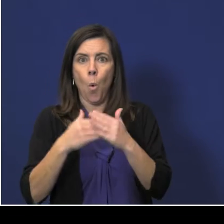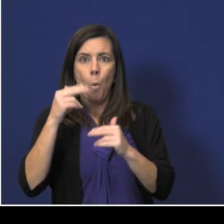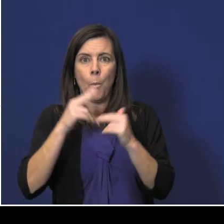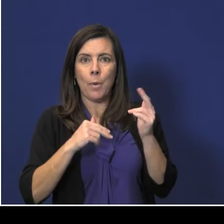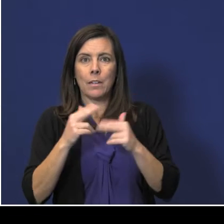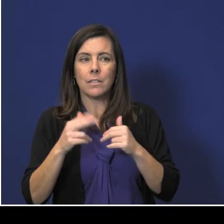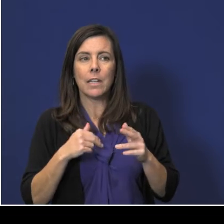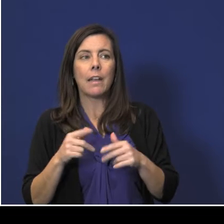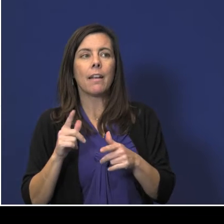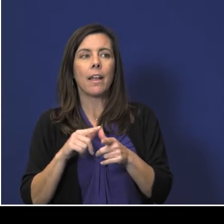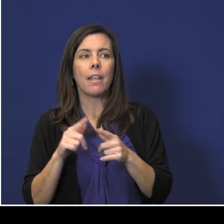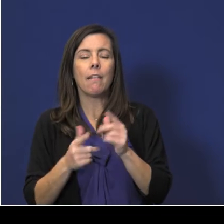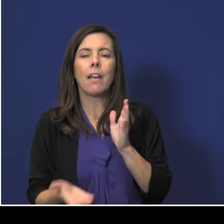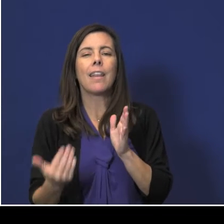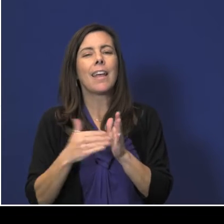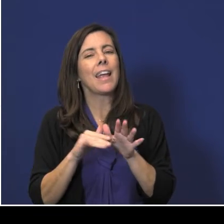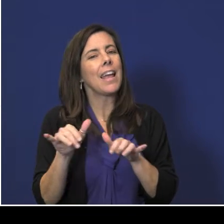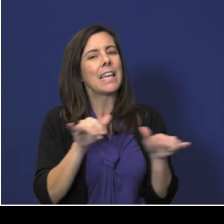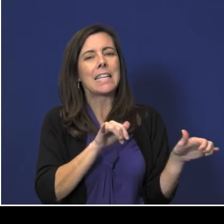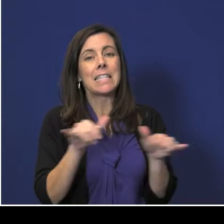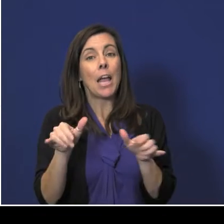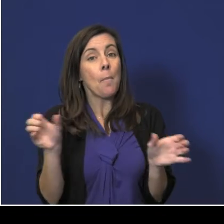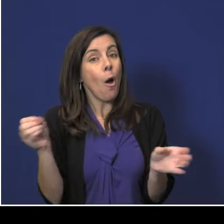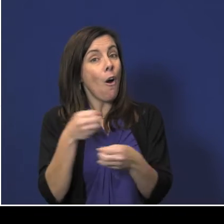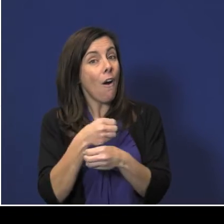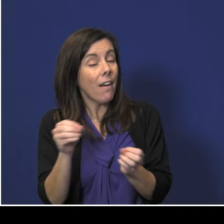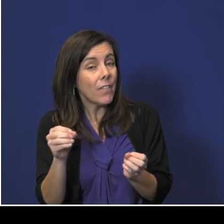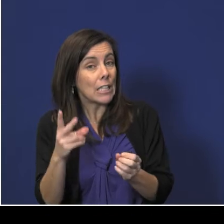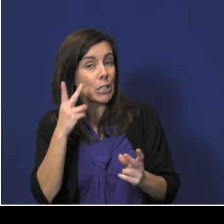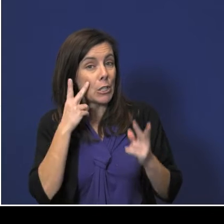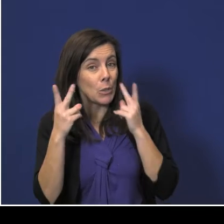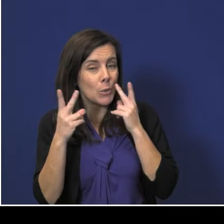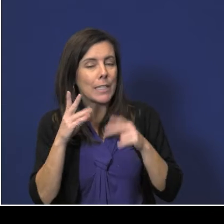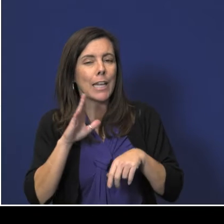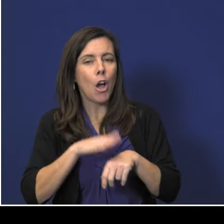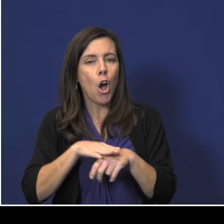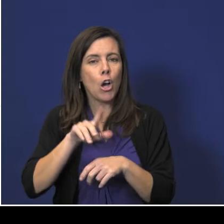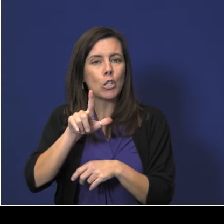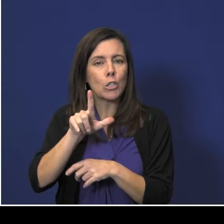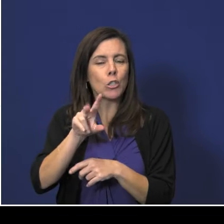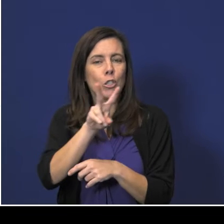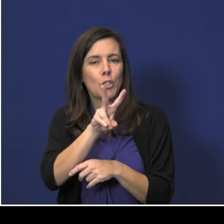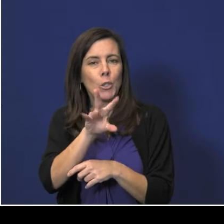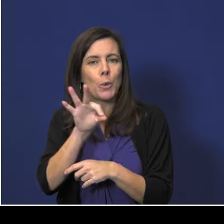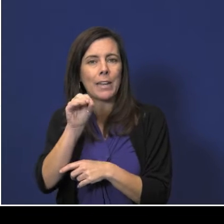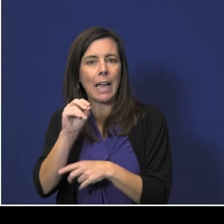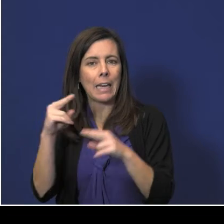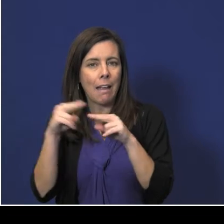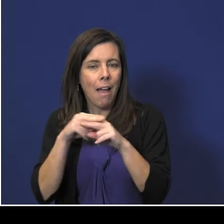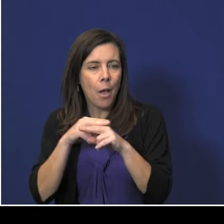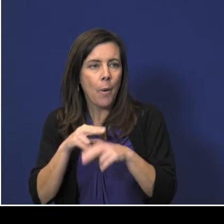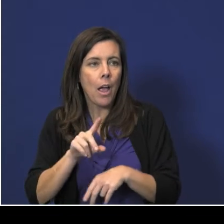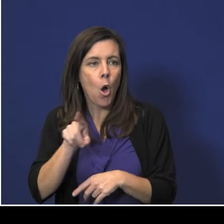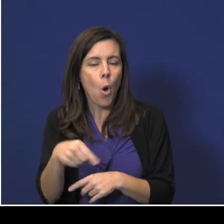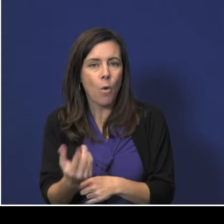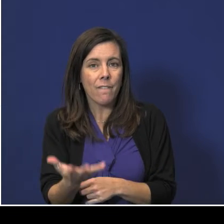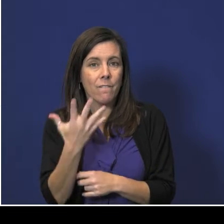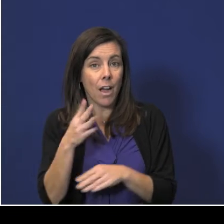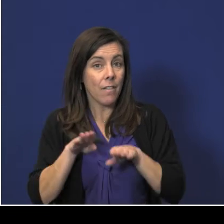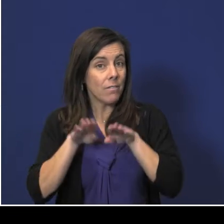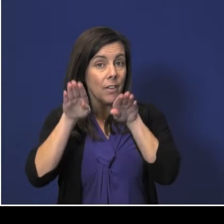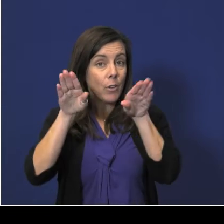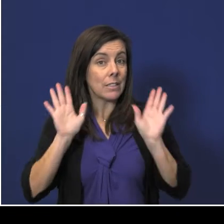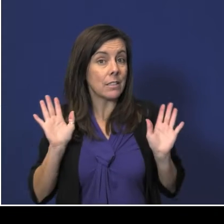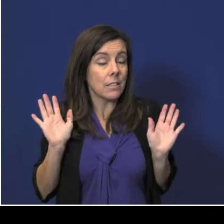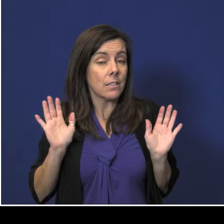then bring in, again, very similar to an office building, and everything you see on 290 and I-10, right, it's only a 5-level office building.